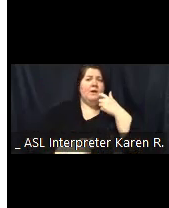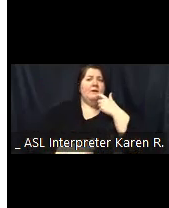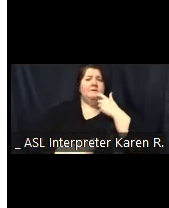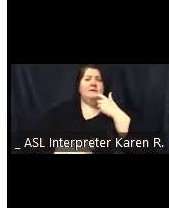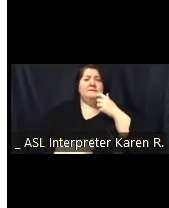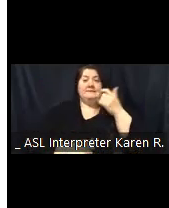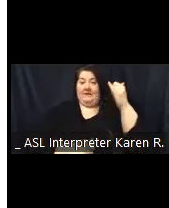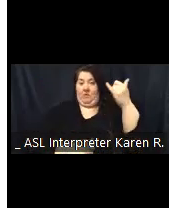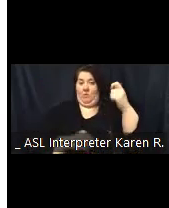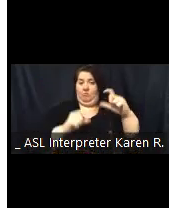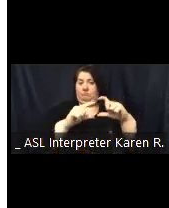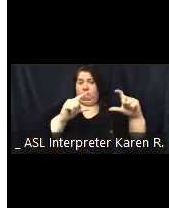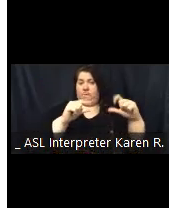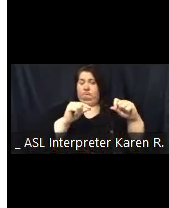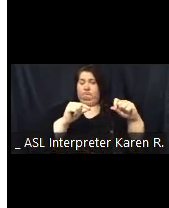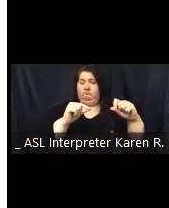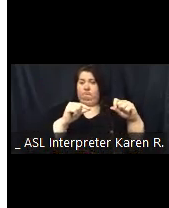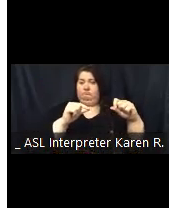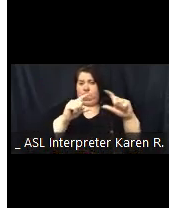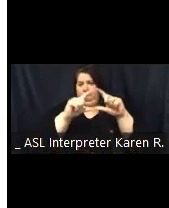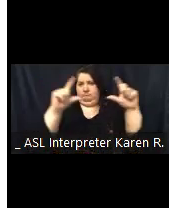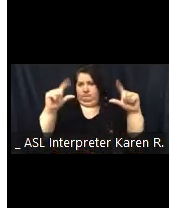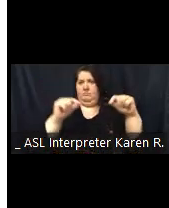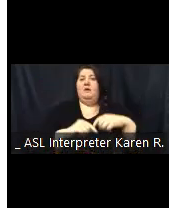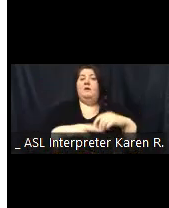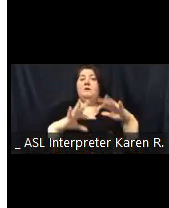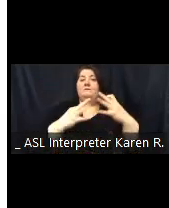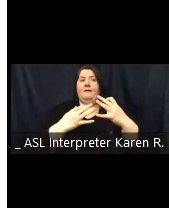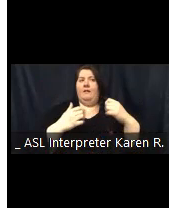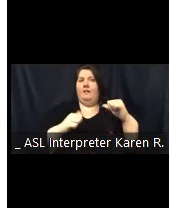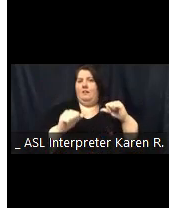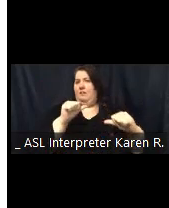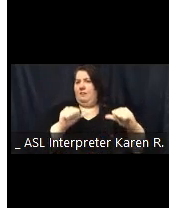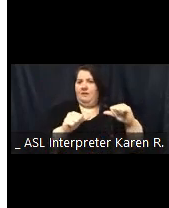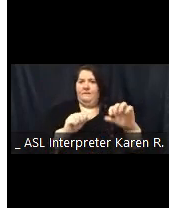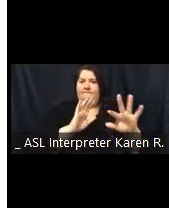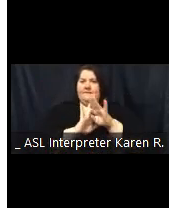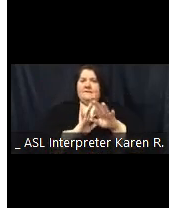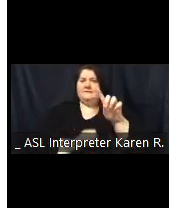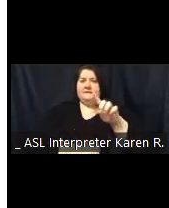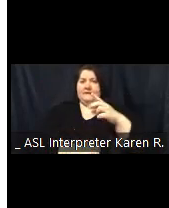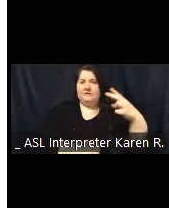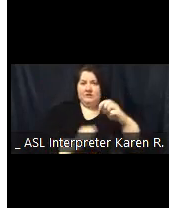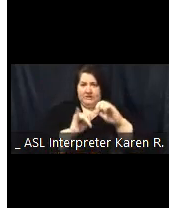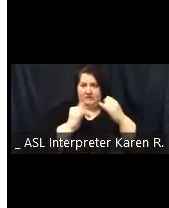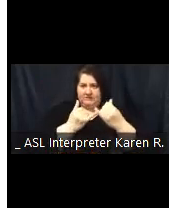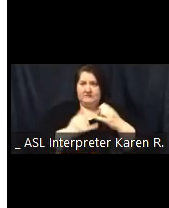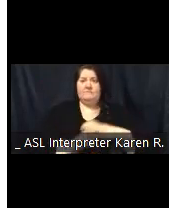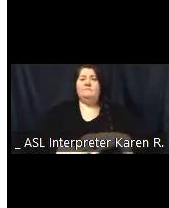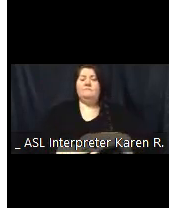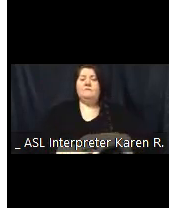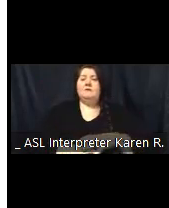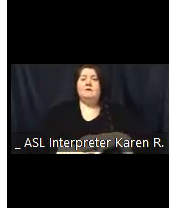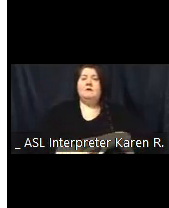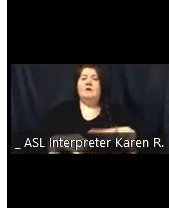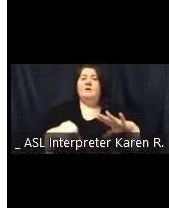is when a family has not yet chosen a DHH agency, the full